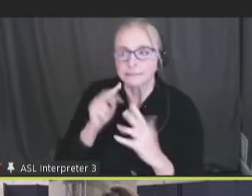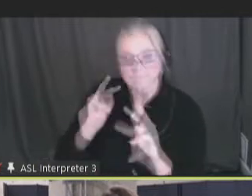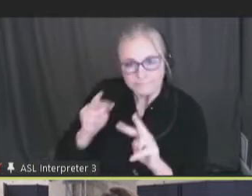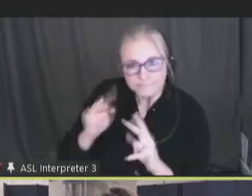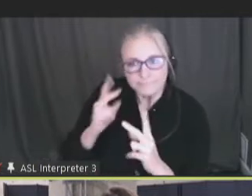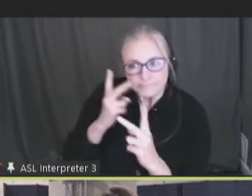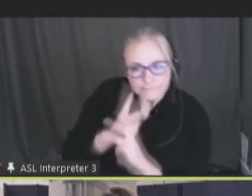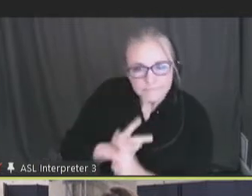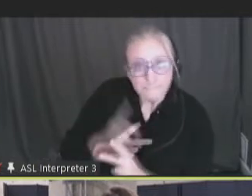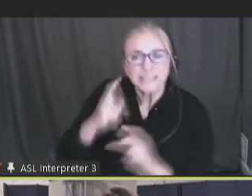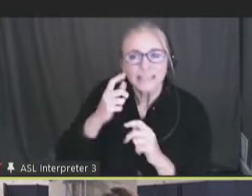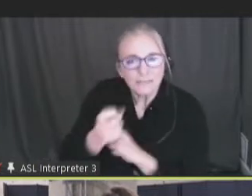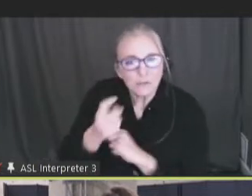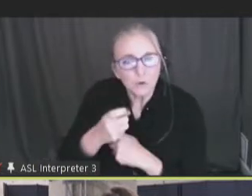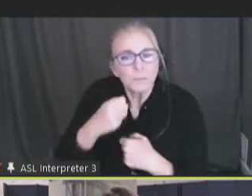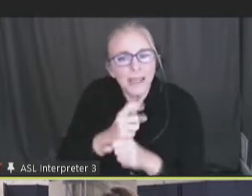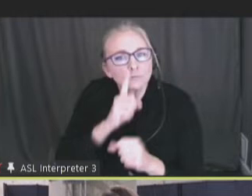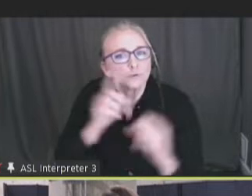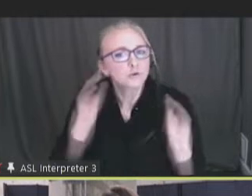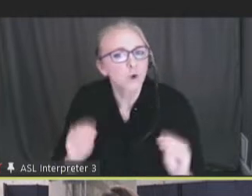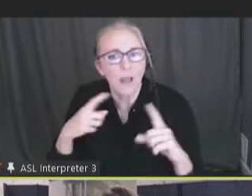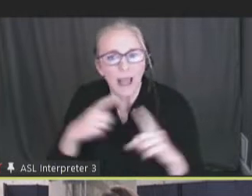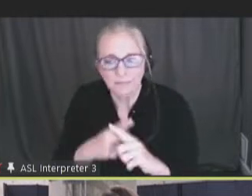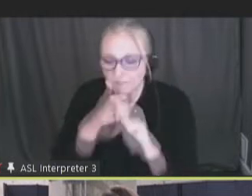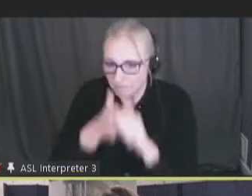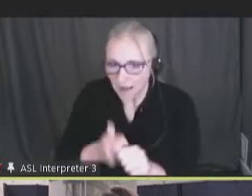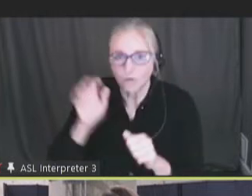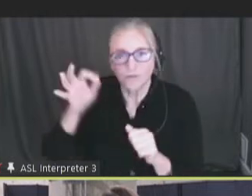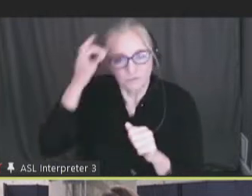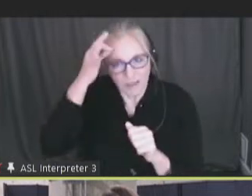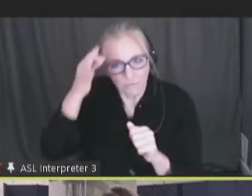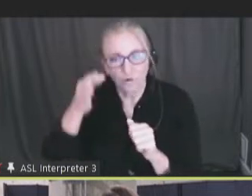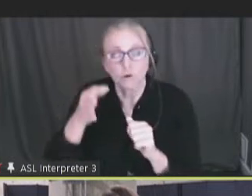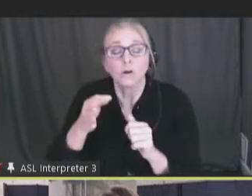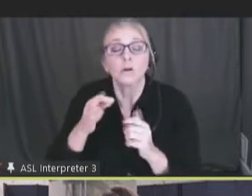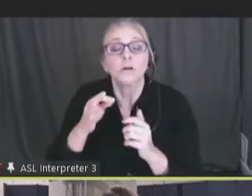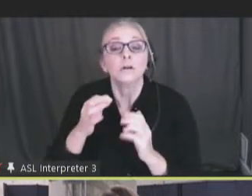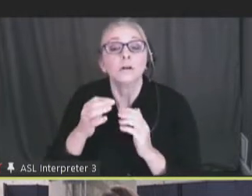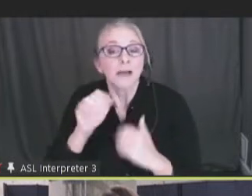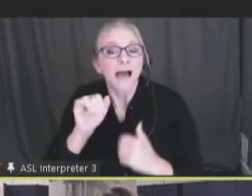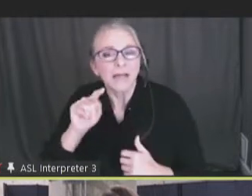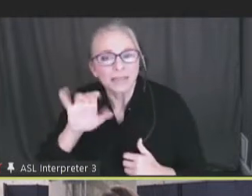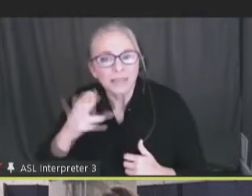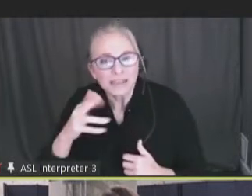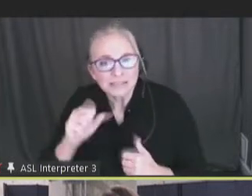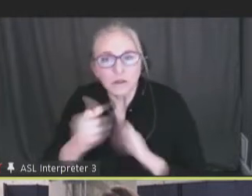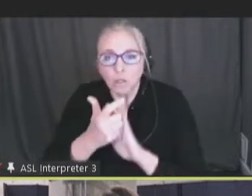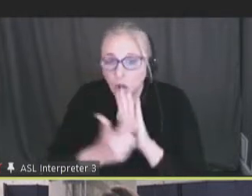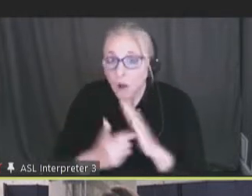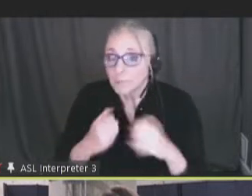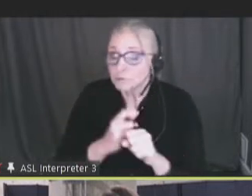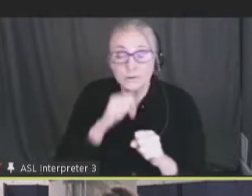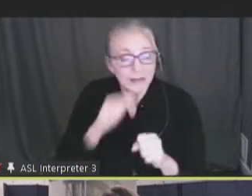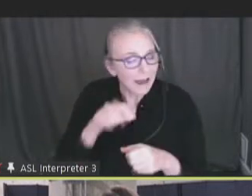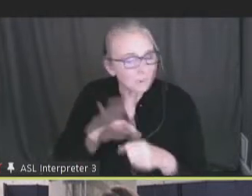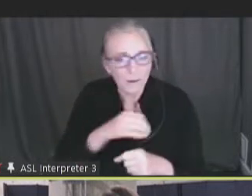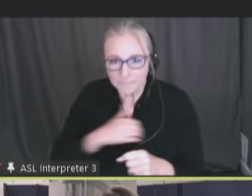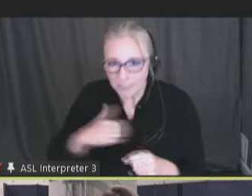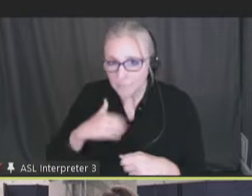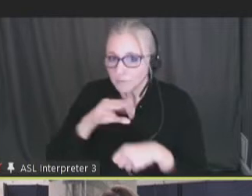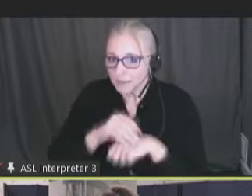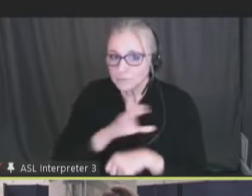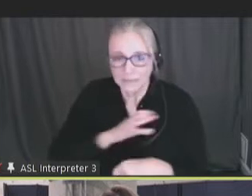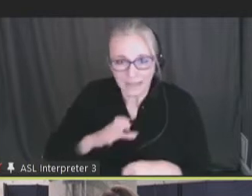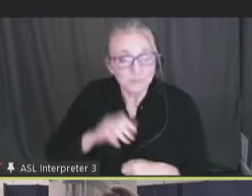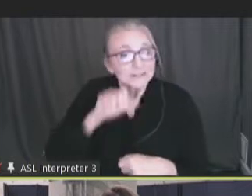each year to ensure that they comply with the federal ethics law. The liaison representatives are non-voting members of the Advisory Council